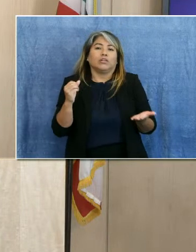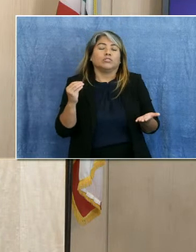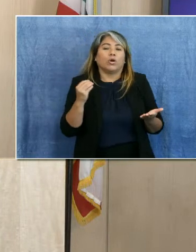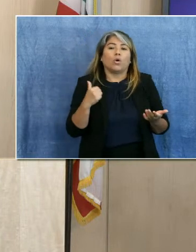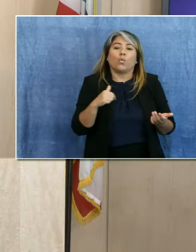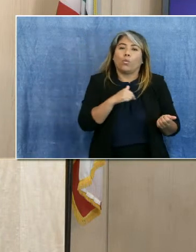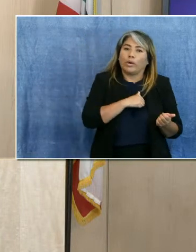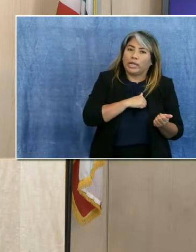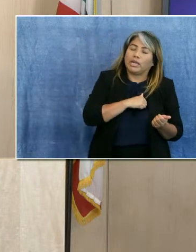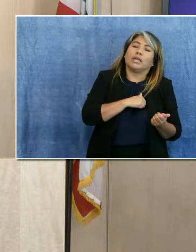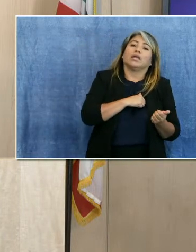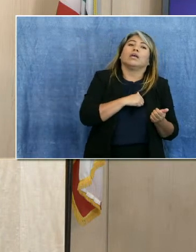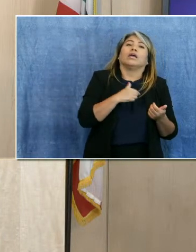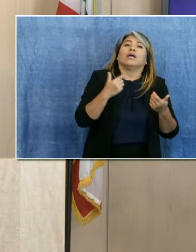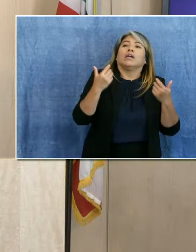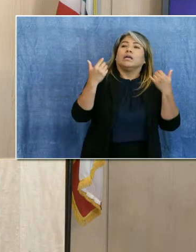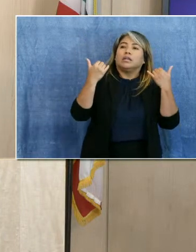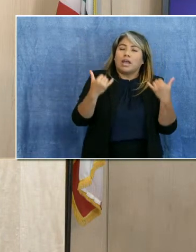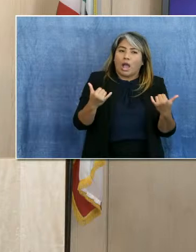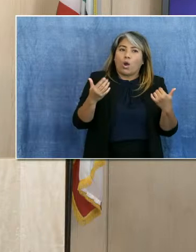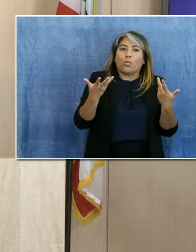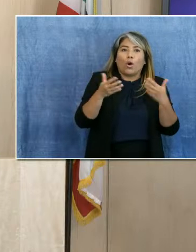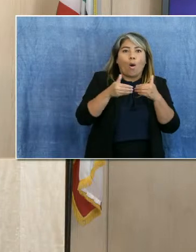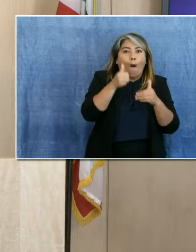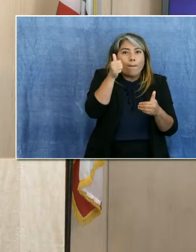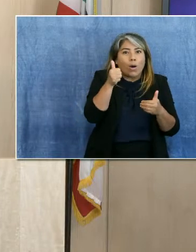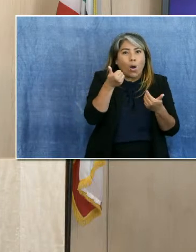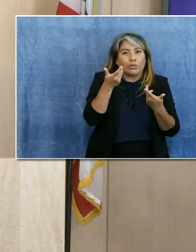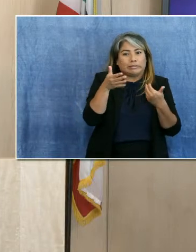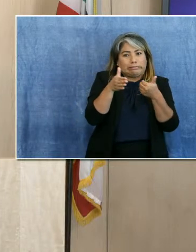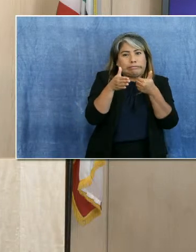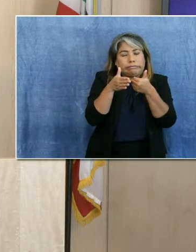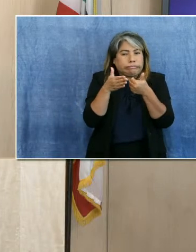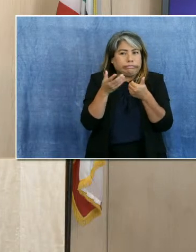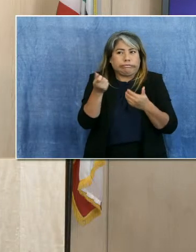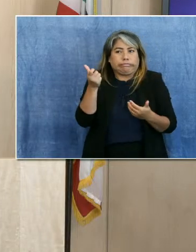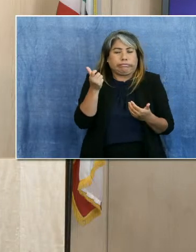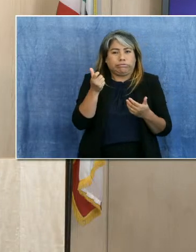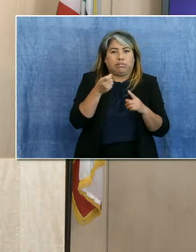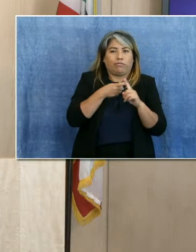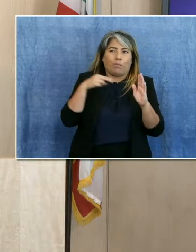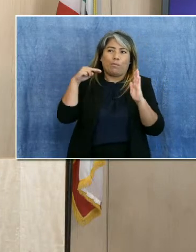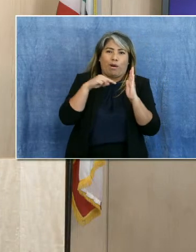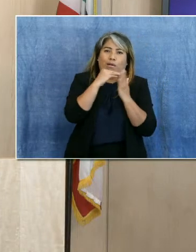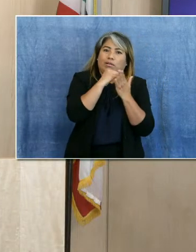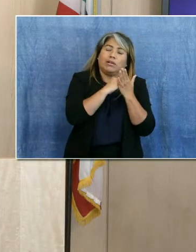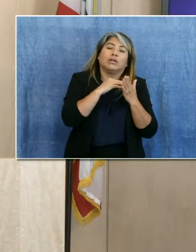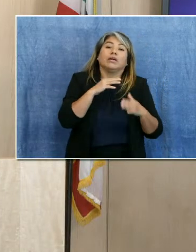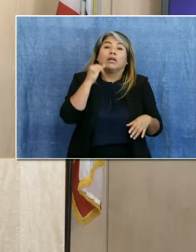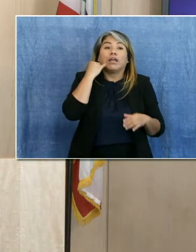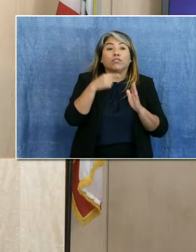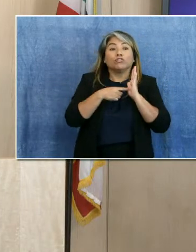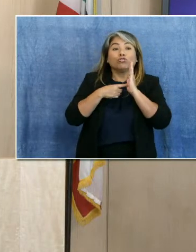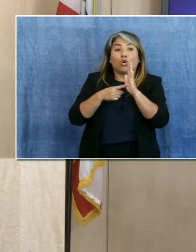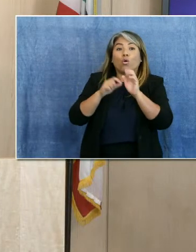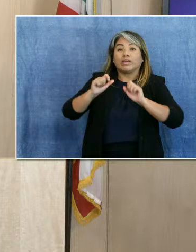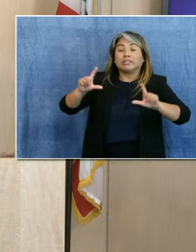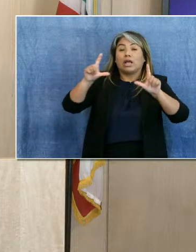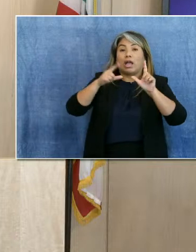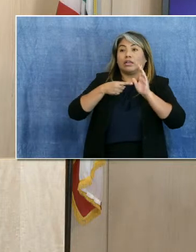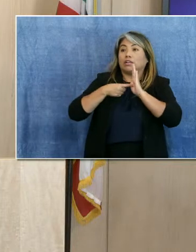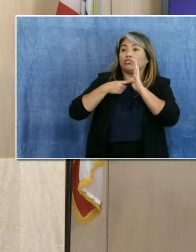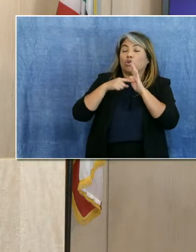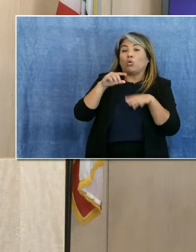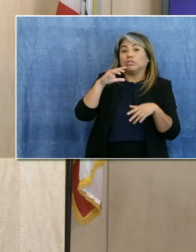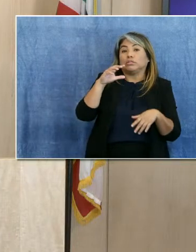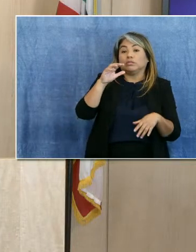we are very close to being off of the monitoring list, and if you could show the slide that shows the case rate,